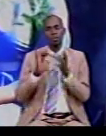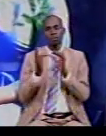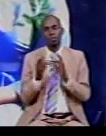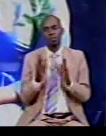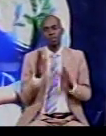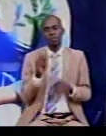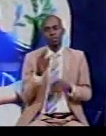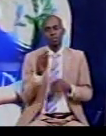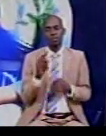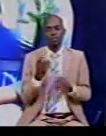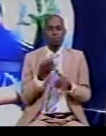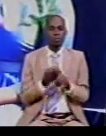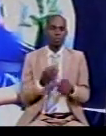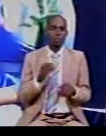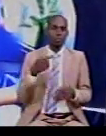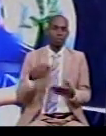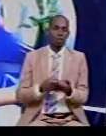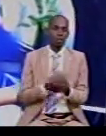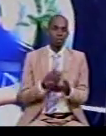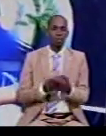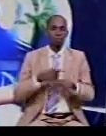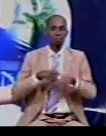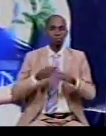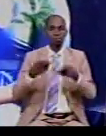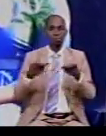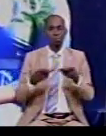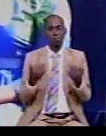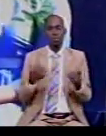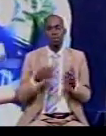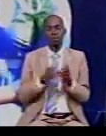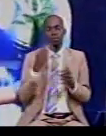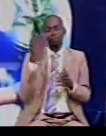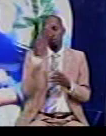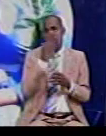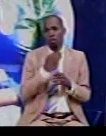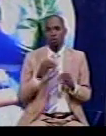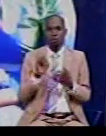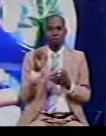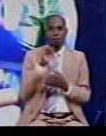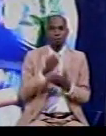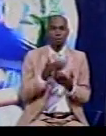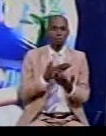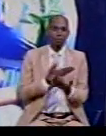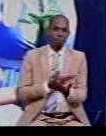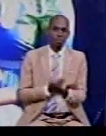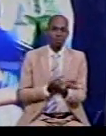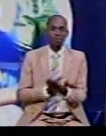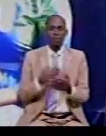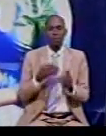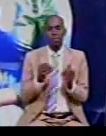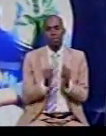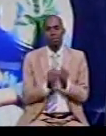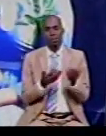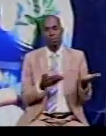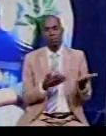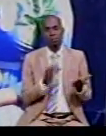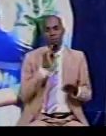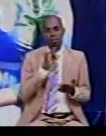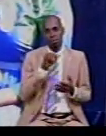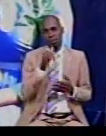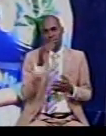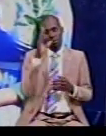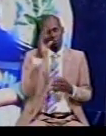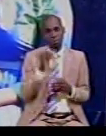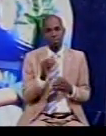I am Christabel Owusu, and with me in the studio is... Dante. And as usual, we bring to your doorstep interesting content that would impact your life for